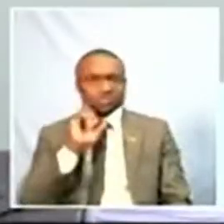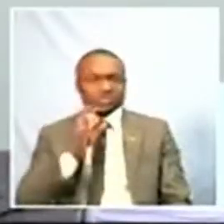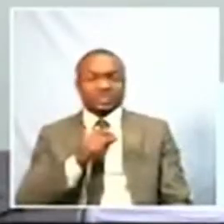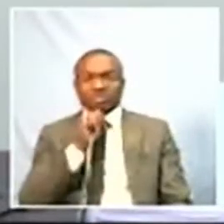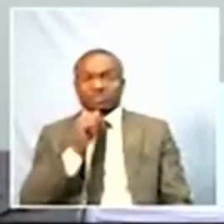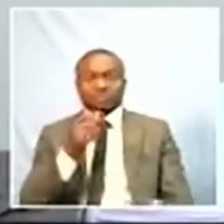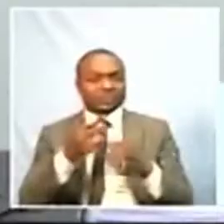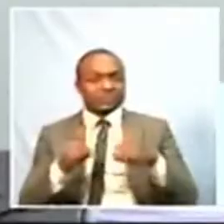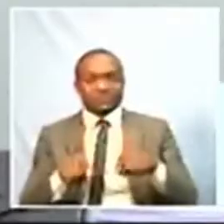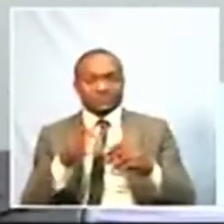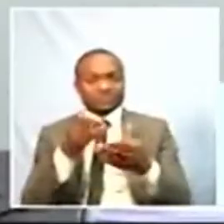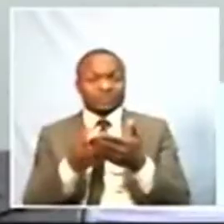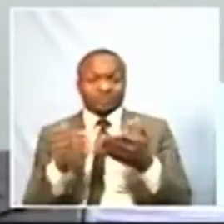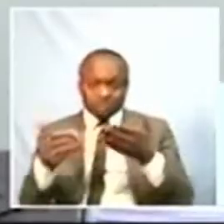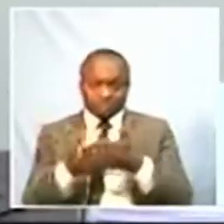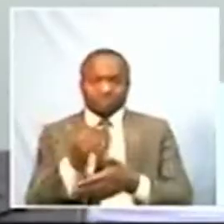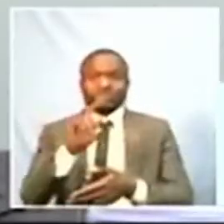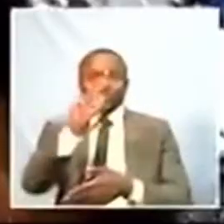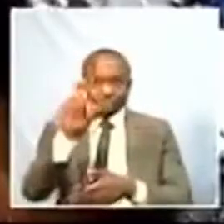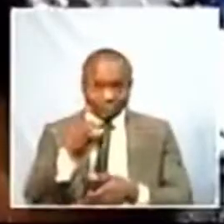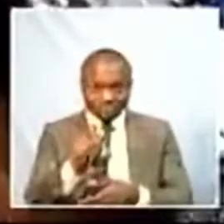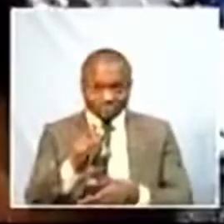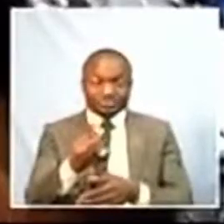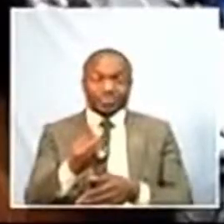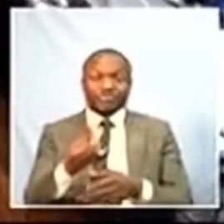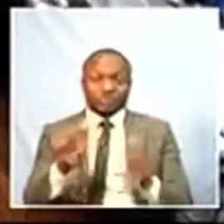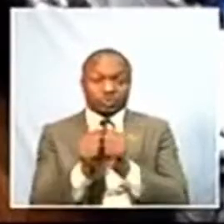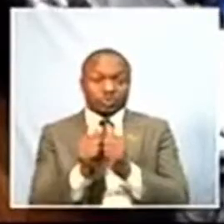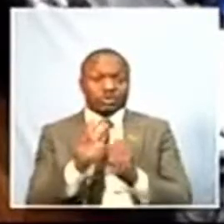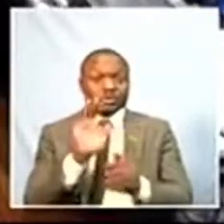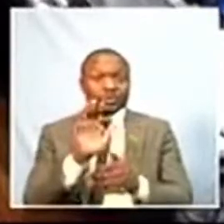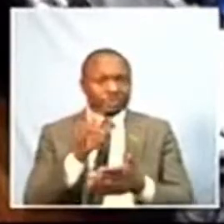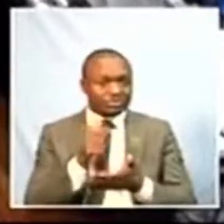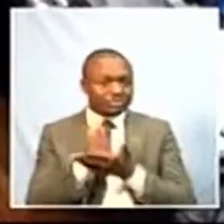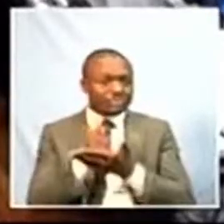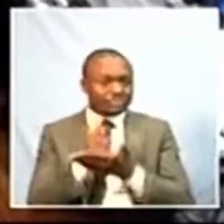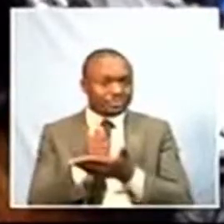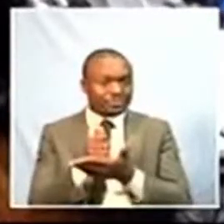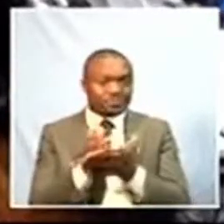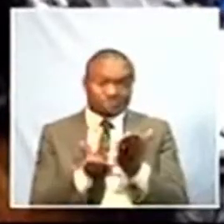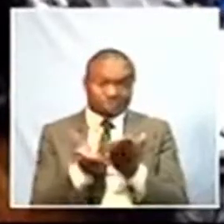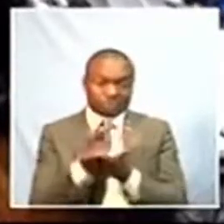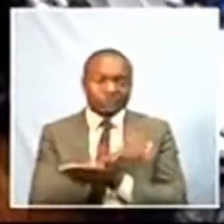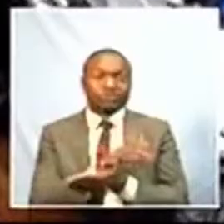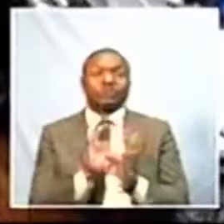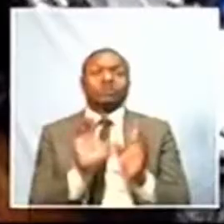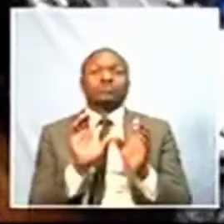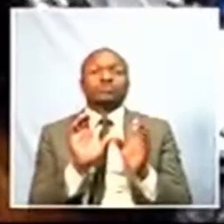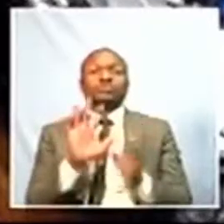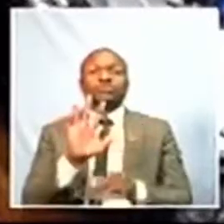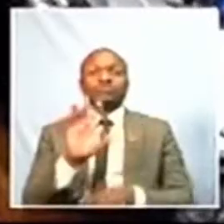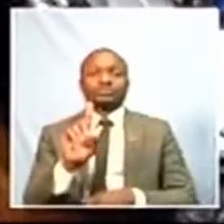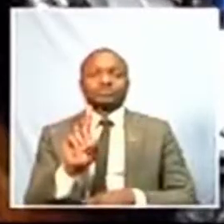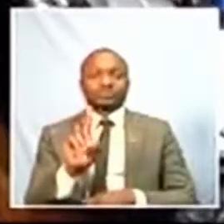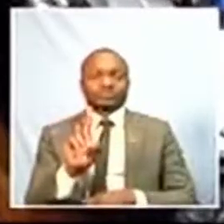Honorable Procurement. New question, Chair. Yes, please. With your indulgence, I take the committee to page 51.